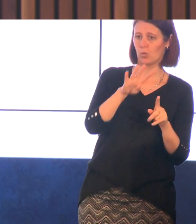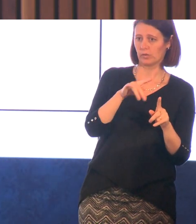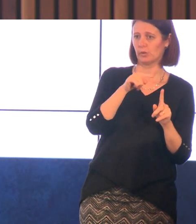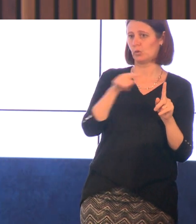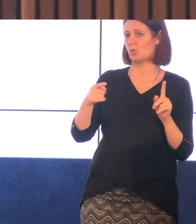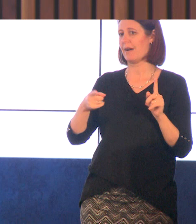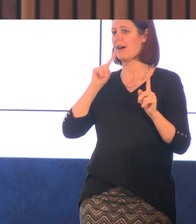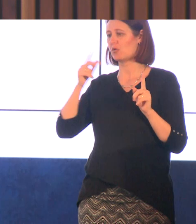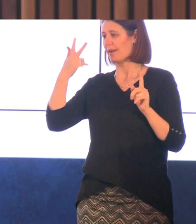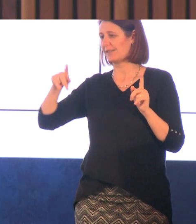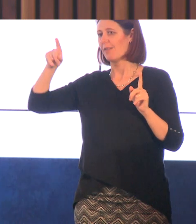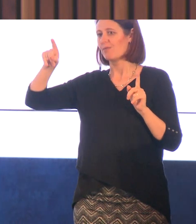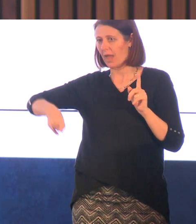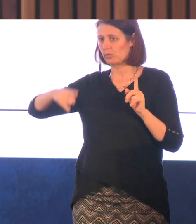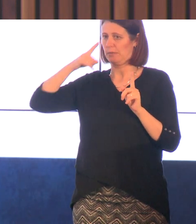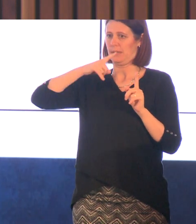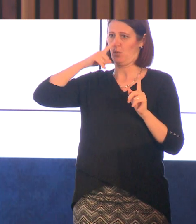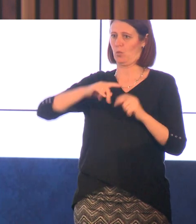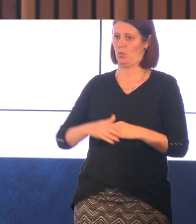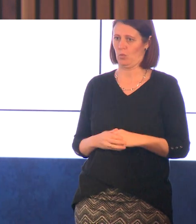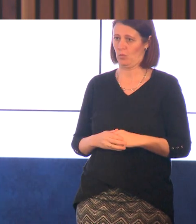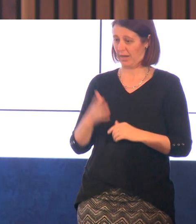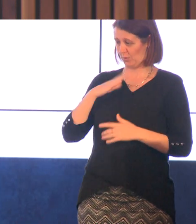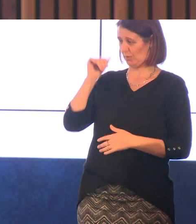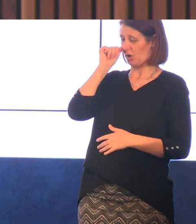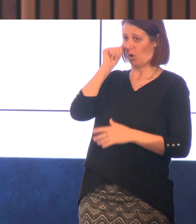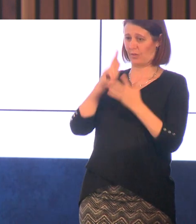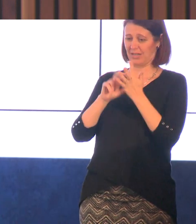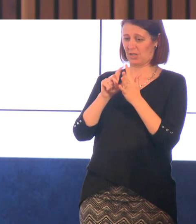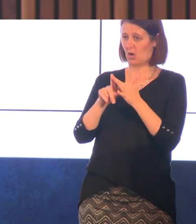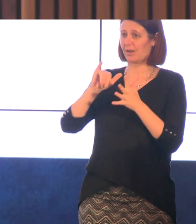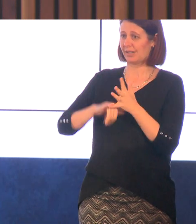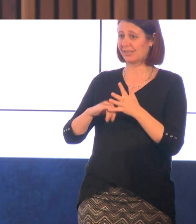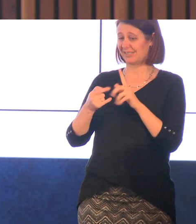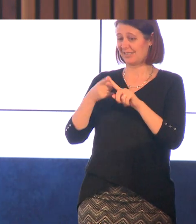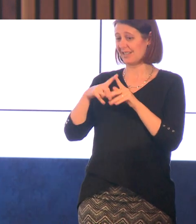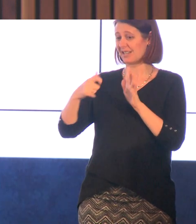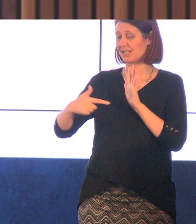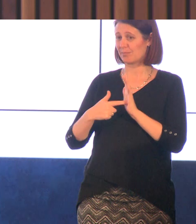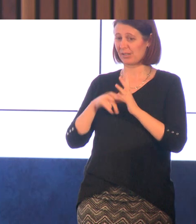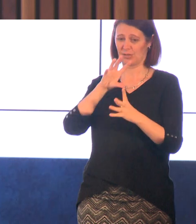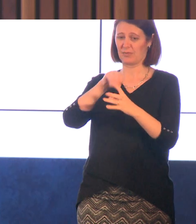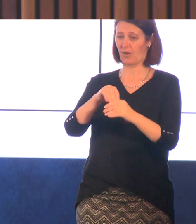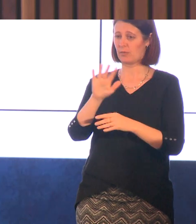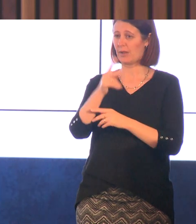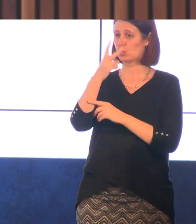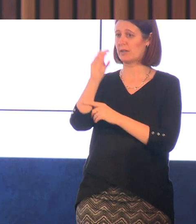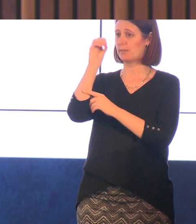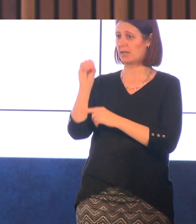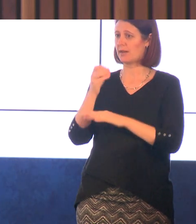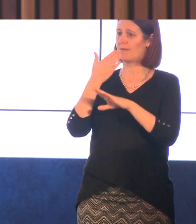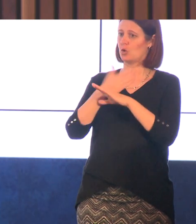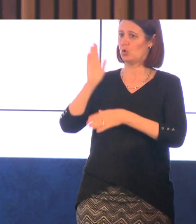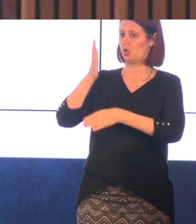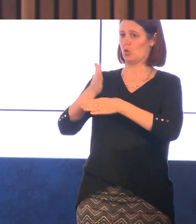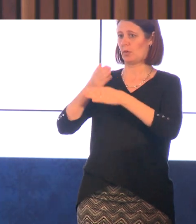and 180,000 people. And as we know, the NDIS is expected to contribute to about 20% of the new